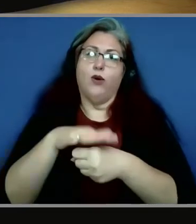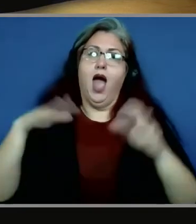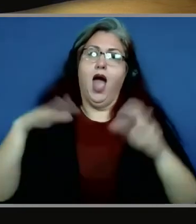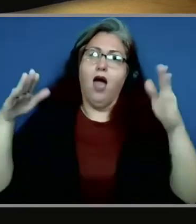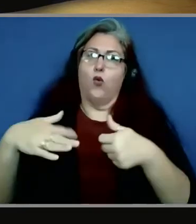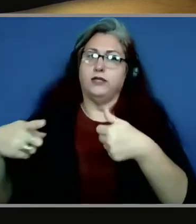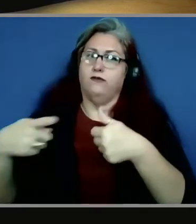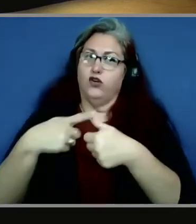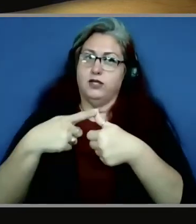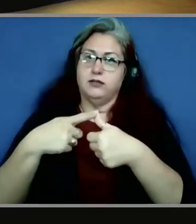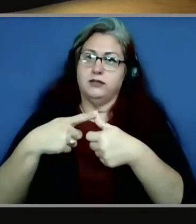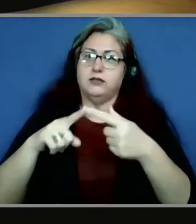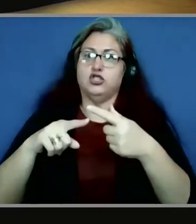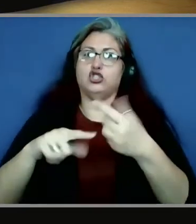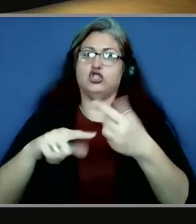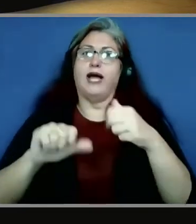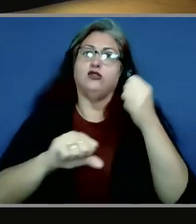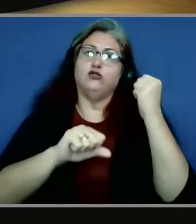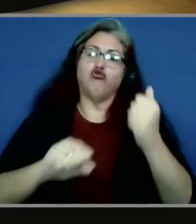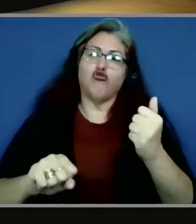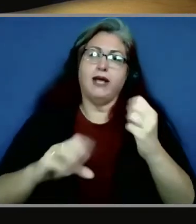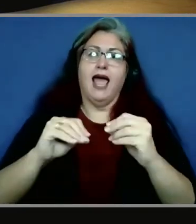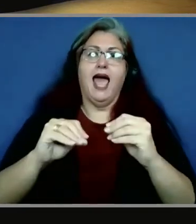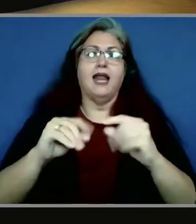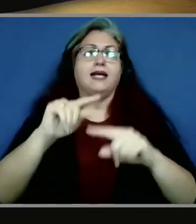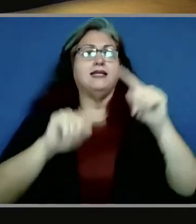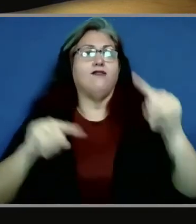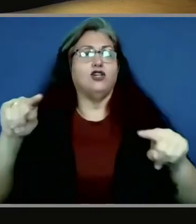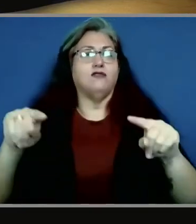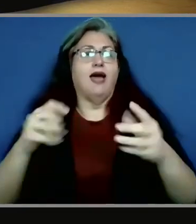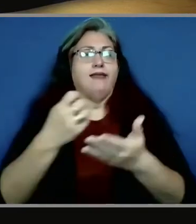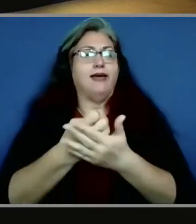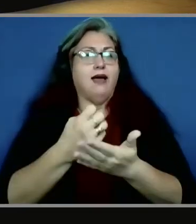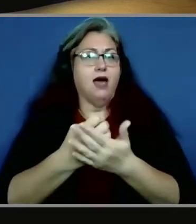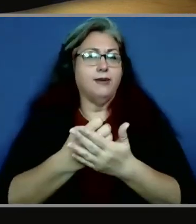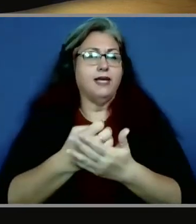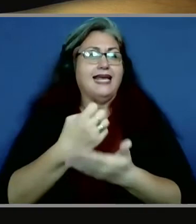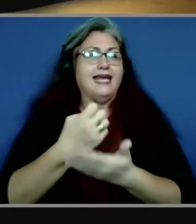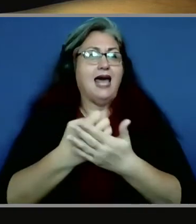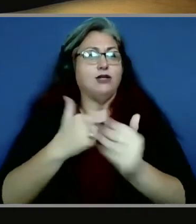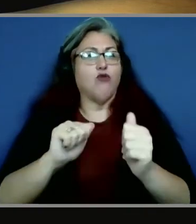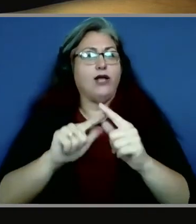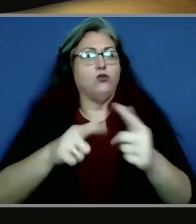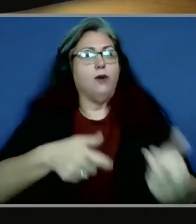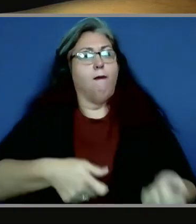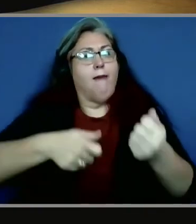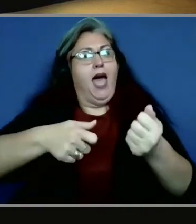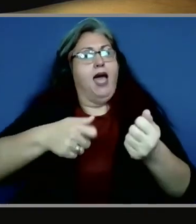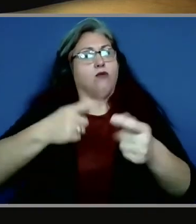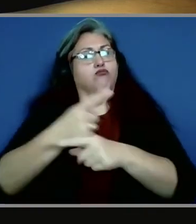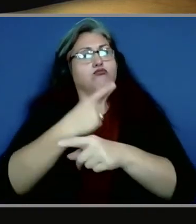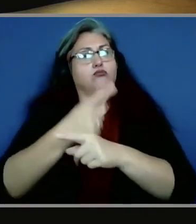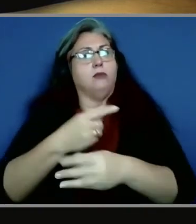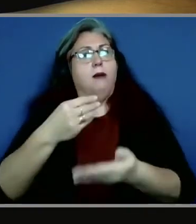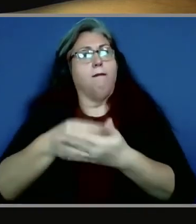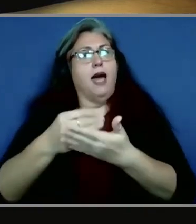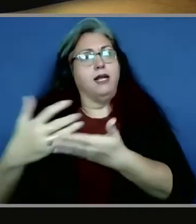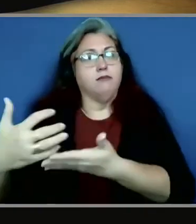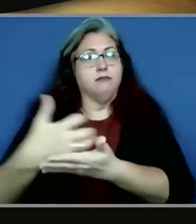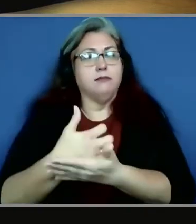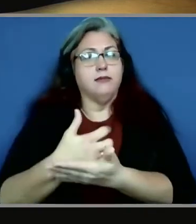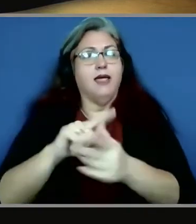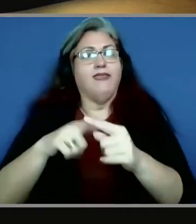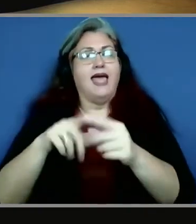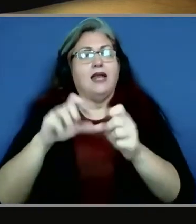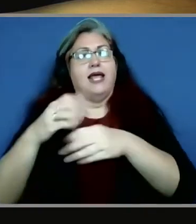first, strengthening and diversifying the economy, get our economy back on its feet, bring in the revenue so that it can be divvied